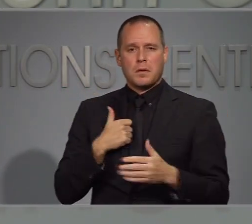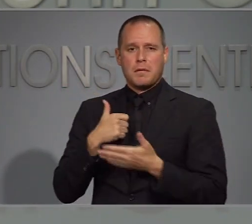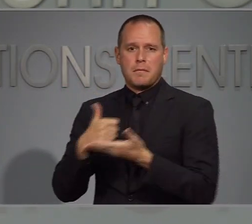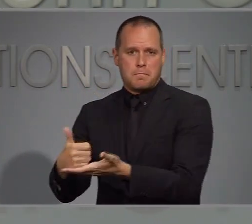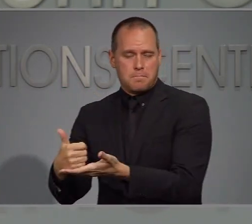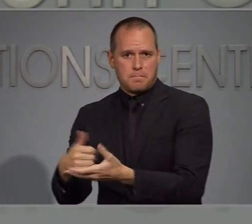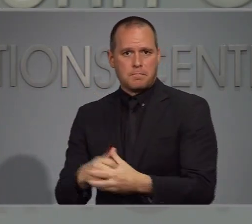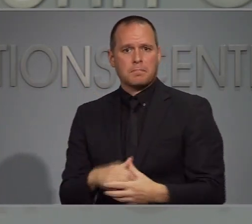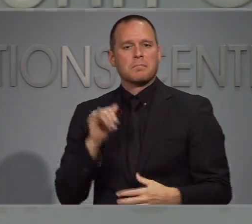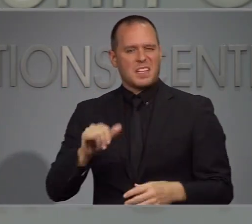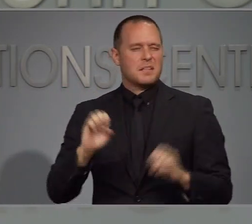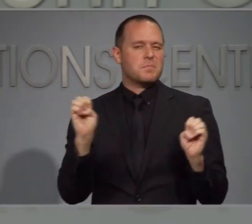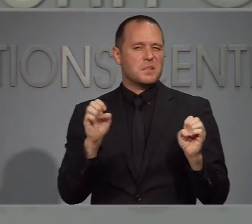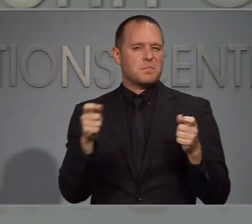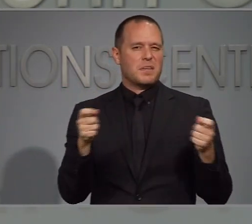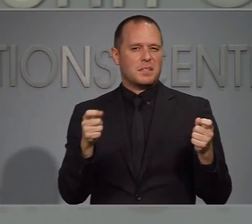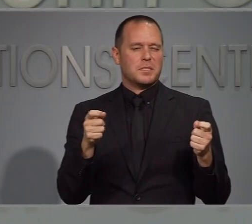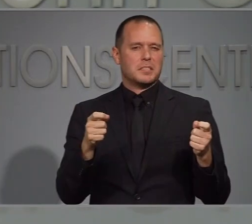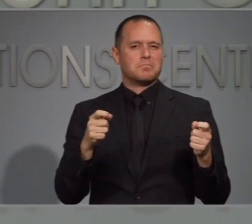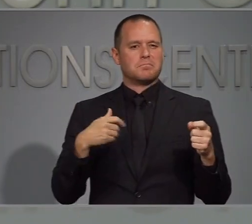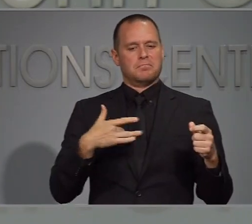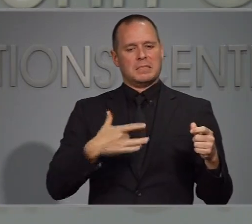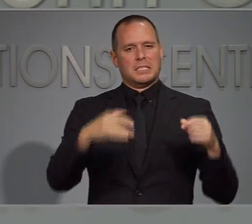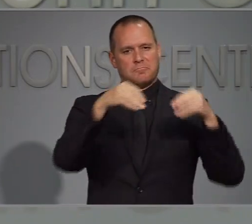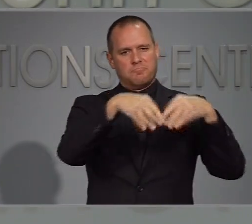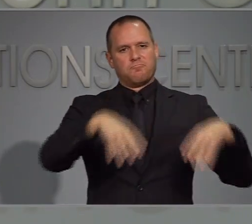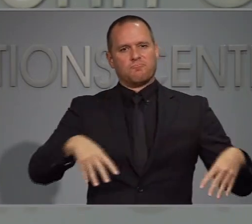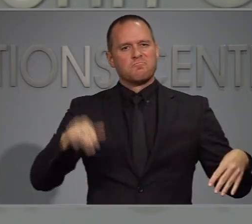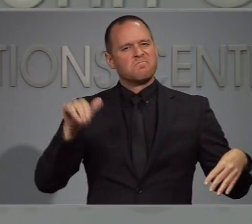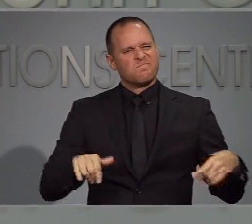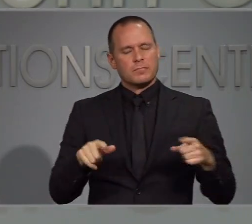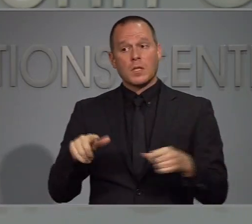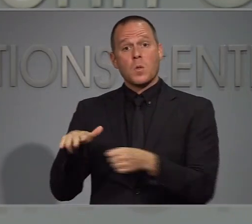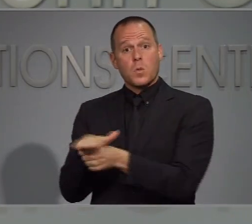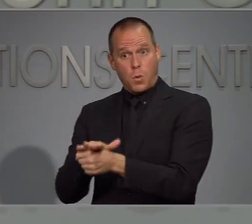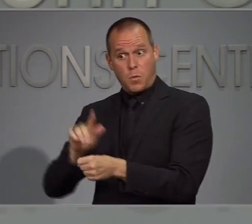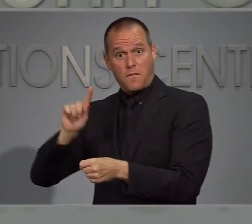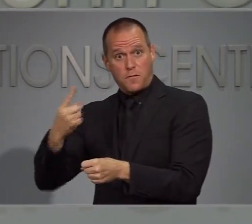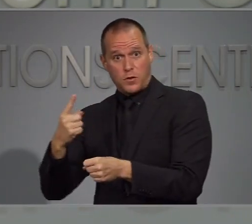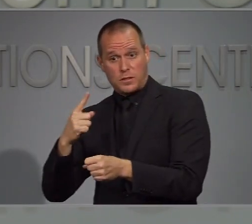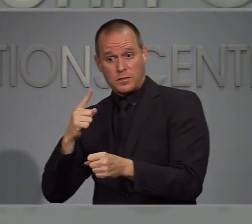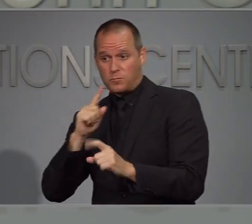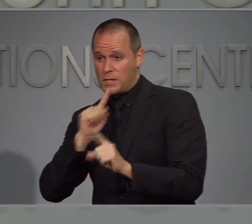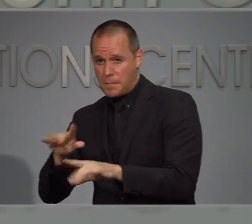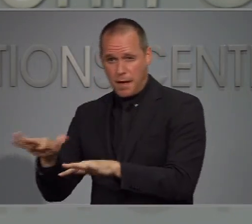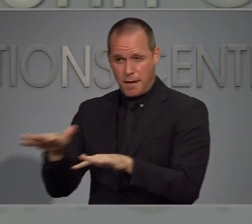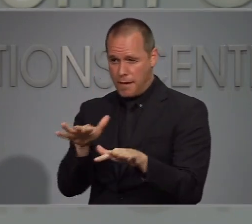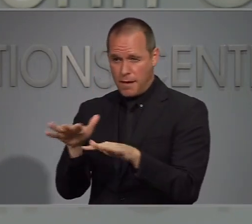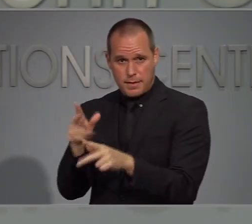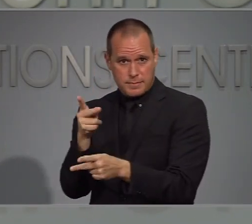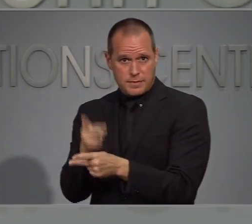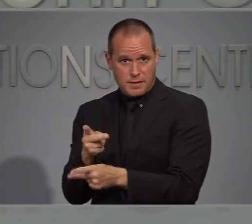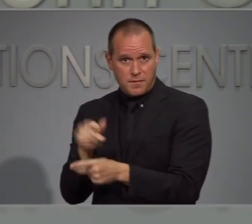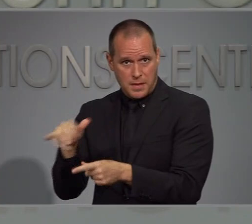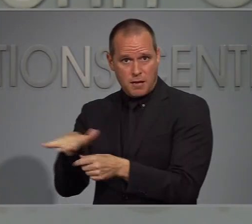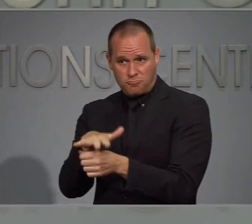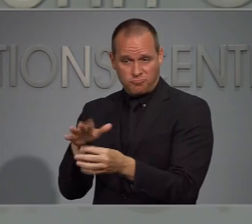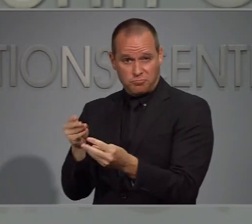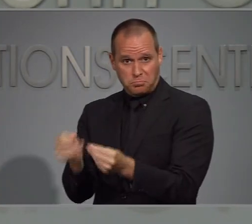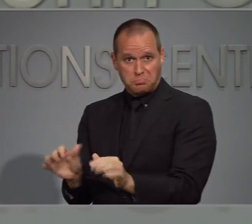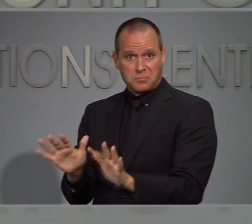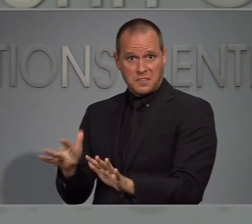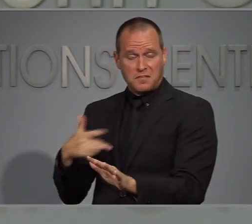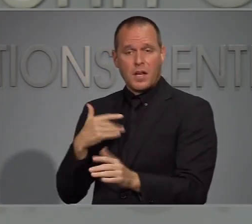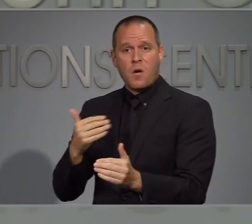how emergency management works. The local governments, they're the first line of defense. They'll take care of the issues at their